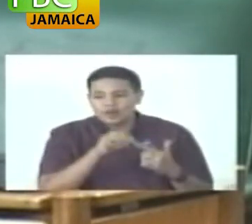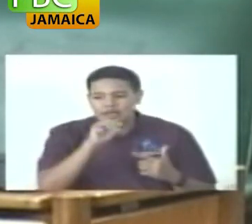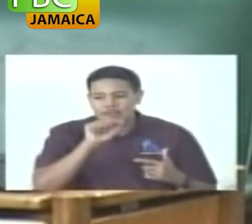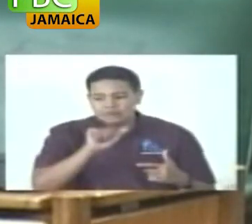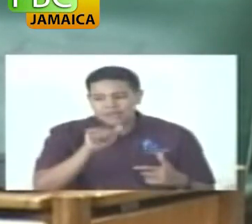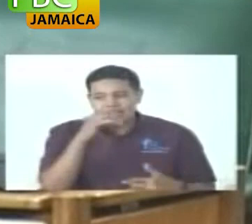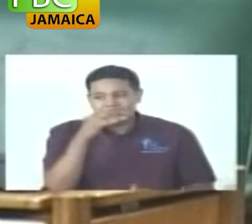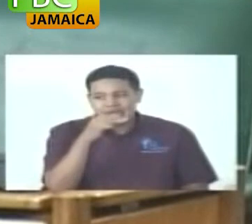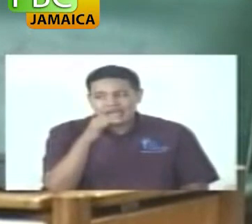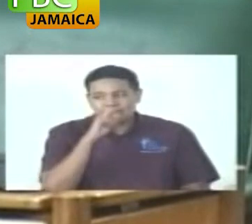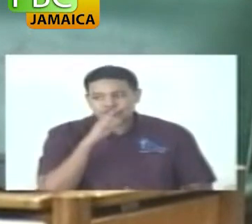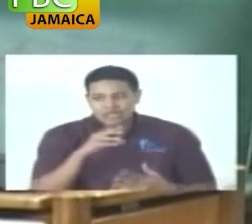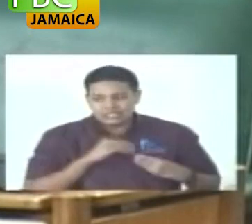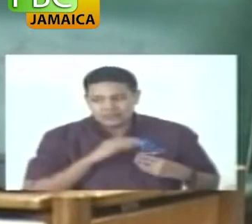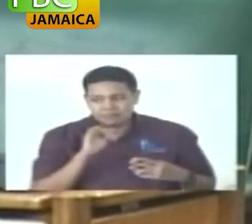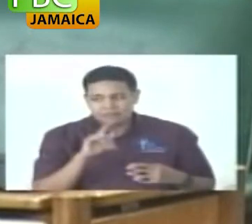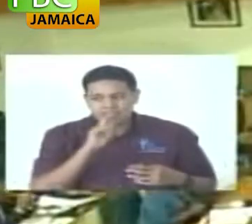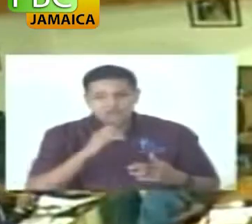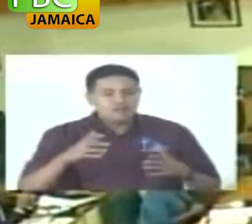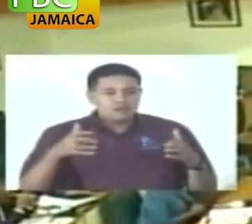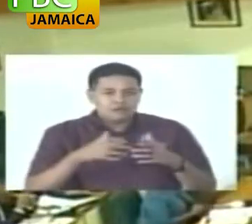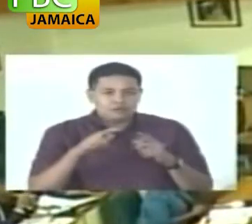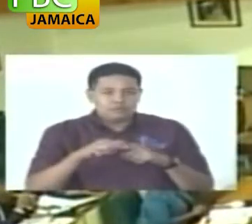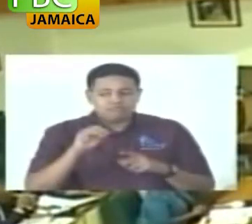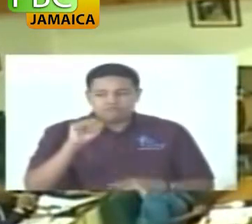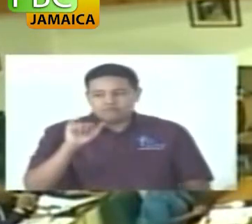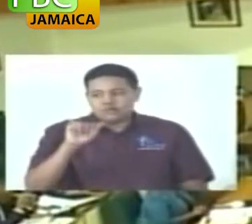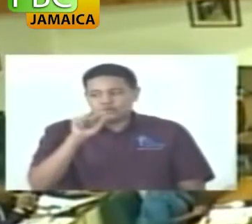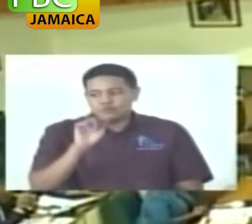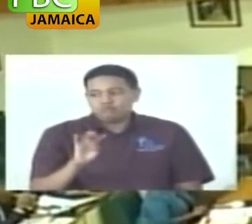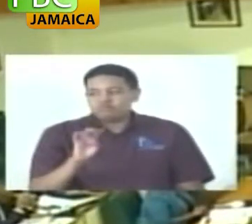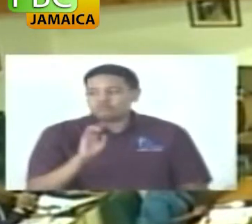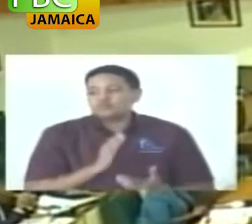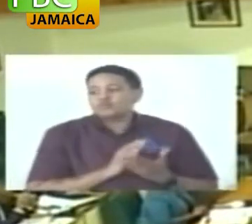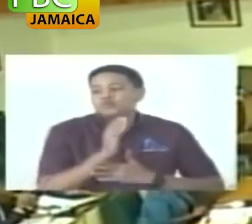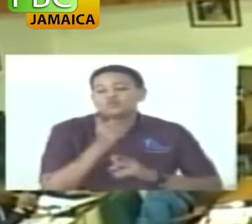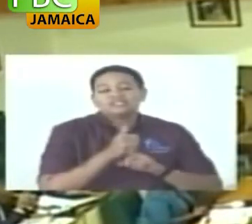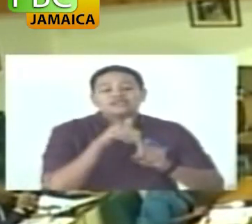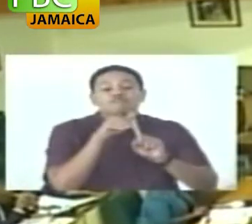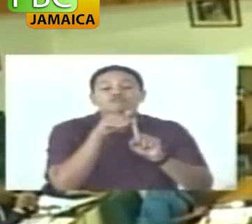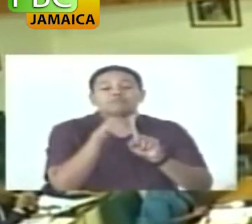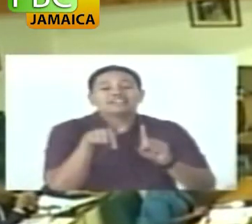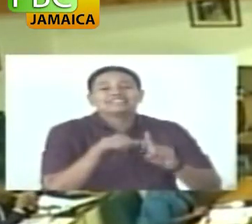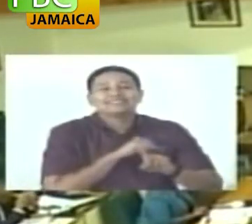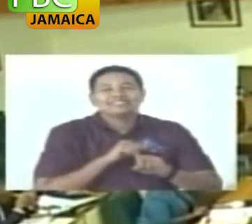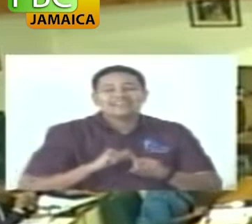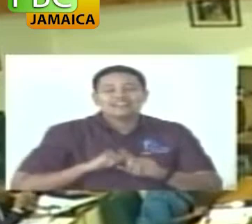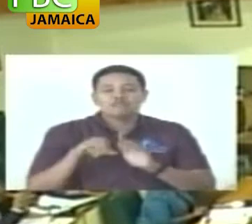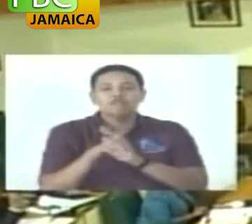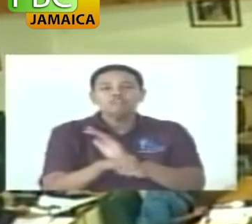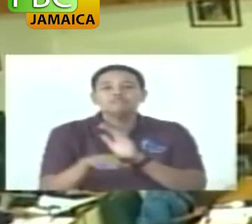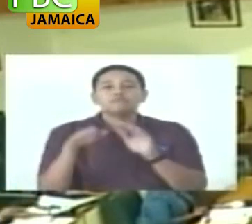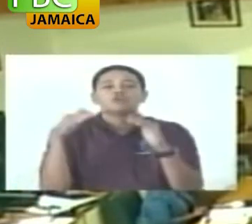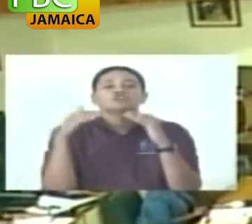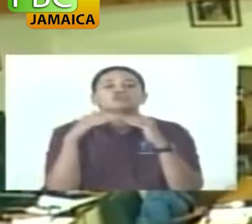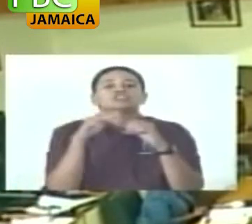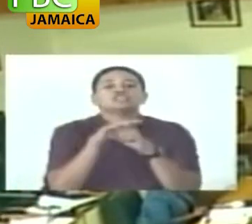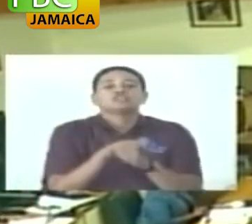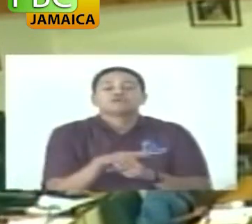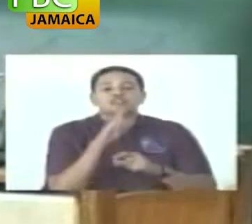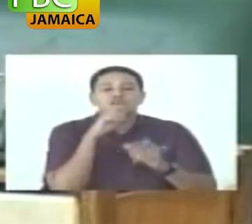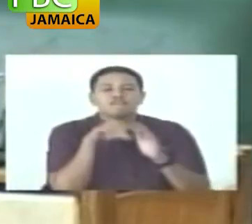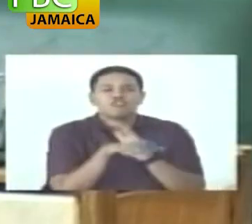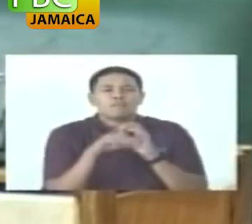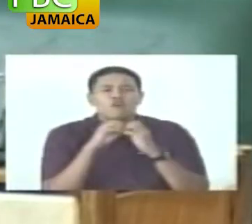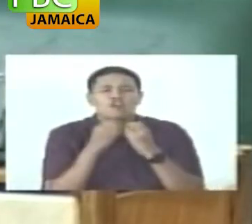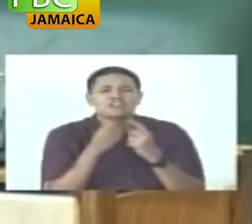19th and adopted by that body on May 27th. By way of a reminder to the Senate, the Criminal Justice Suppression of Criminal